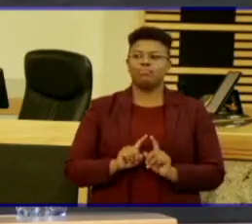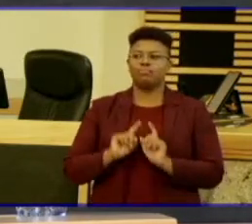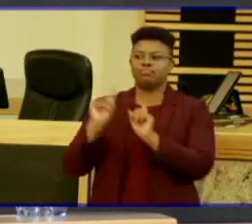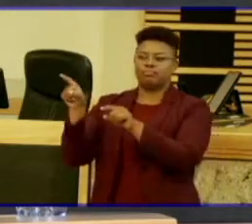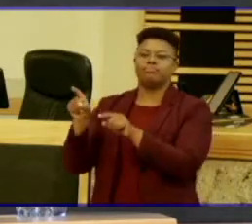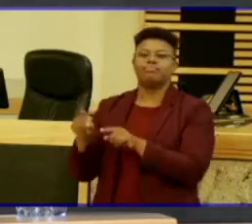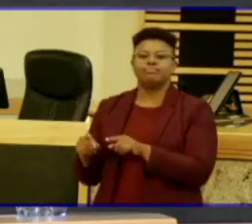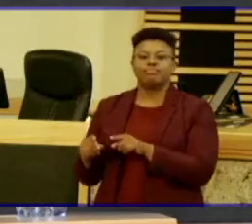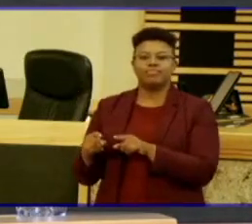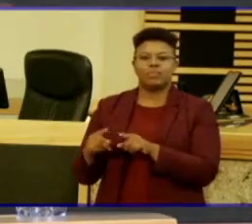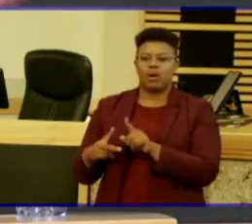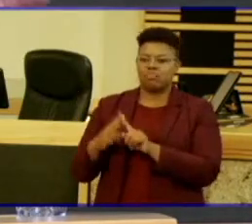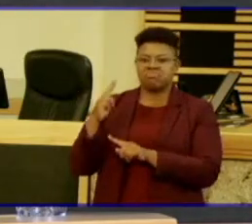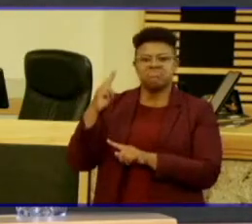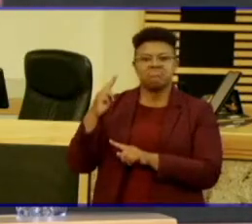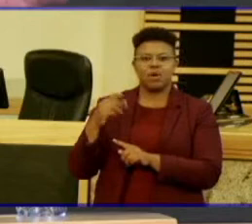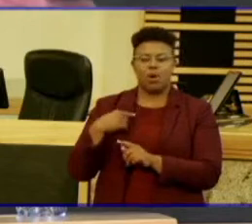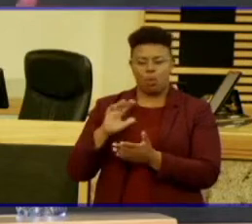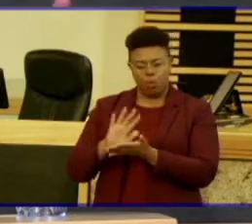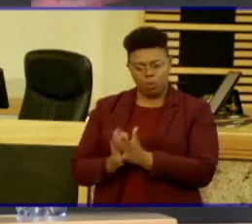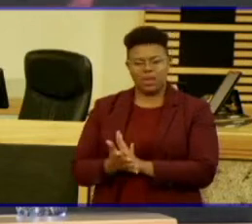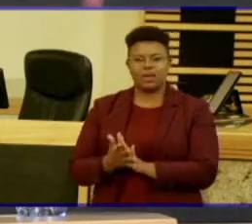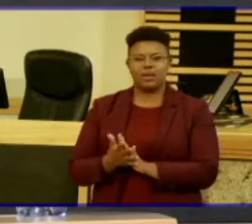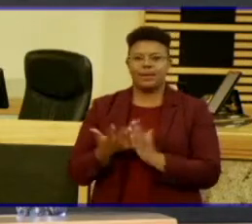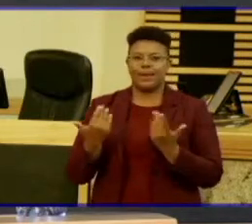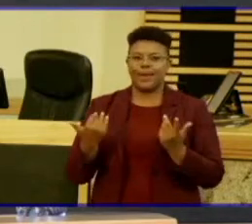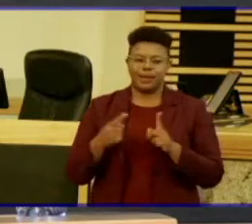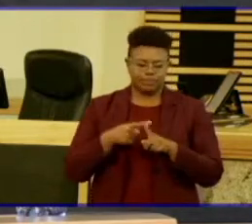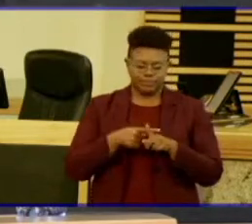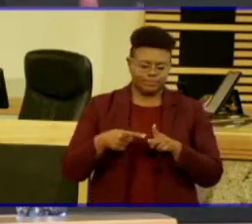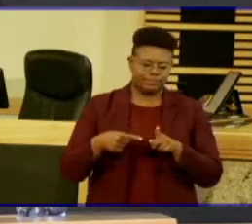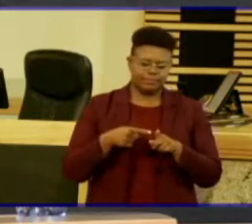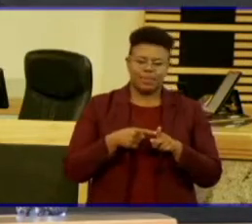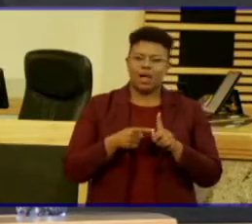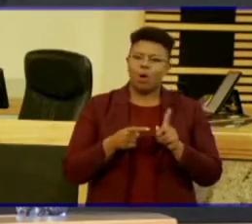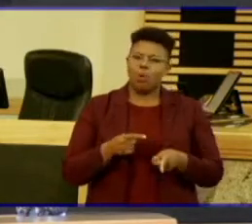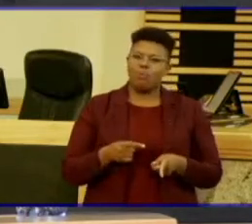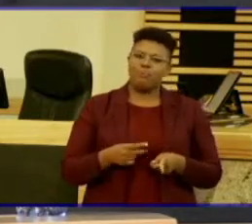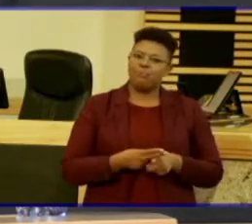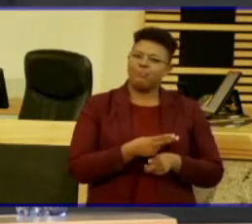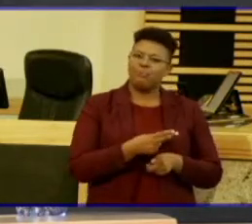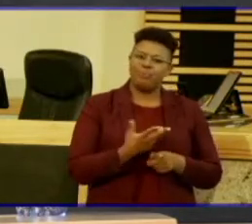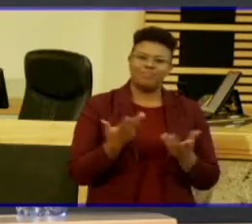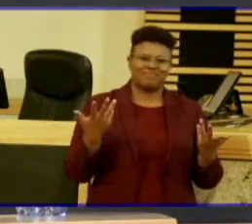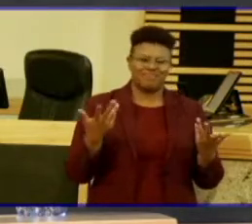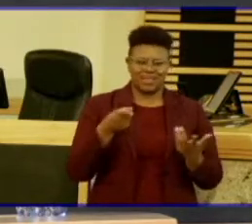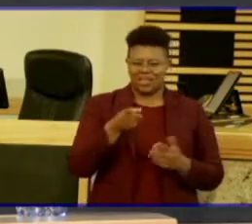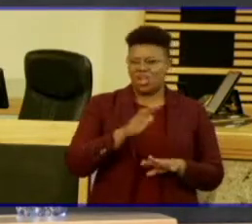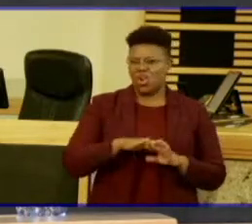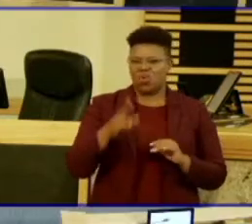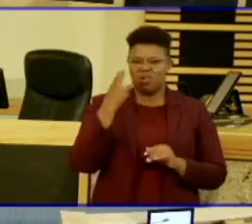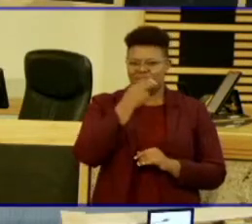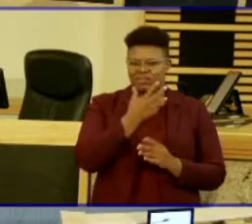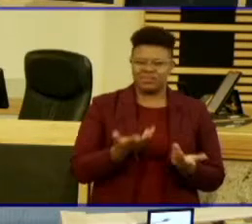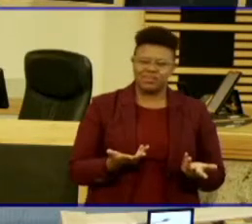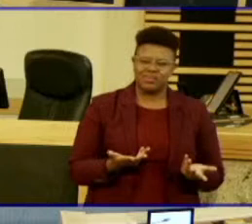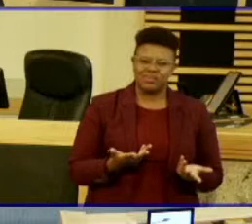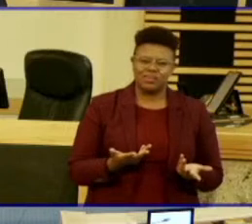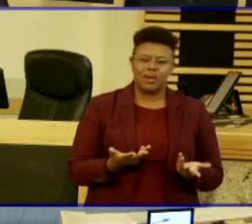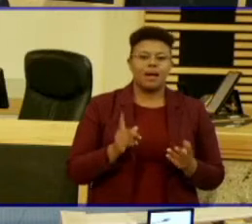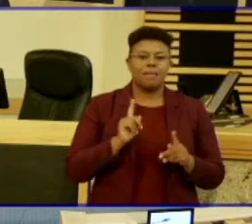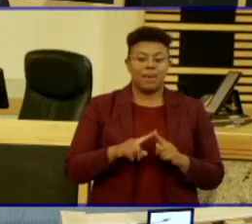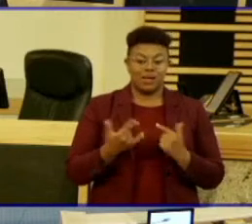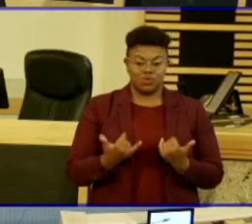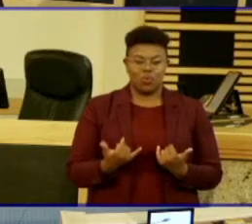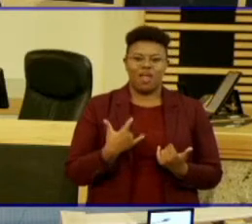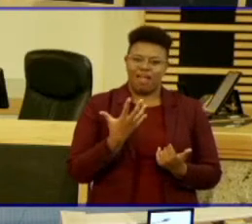lobudoda befuna ukuba ngamadoda babuye belahlekelwe lelungu lomzimba elinje, ayikho mnandi loo nto. Kodwa ke